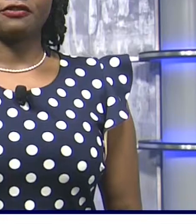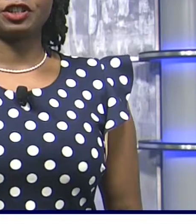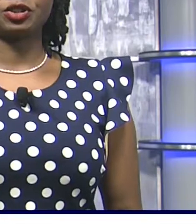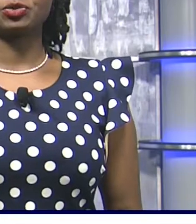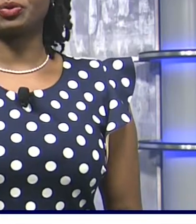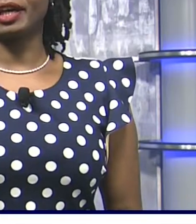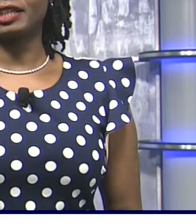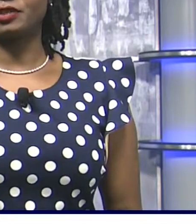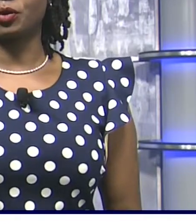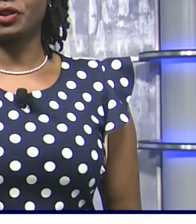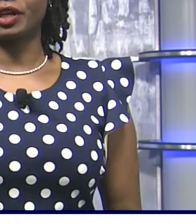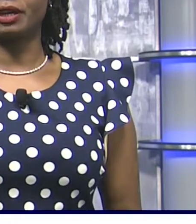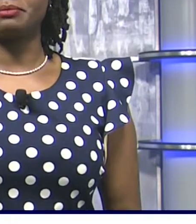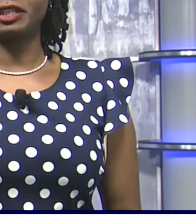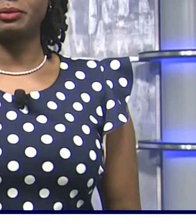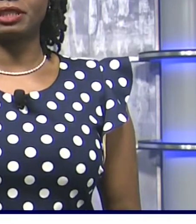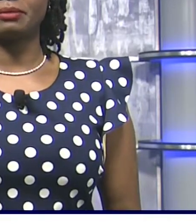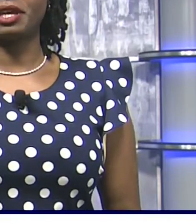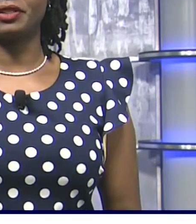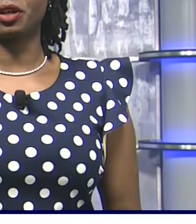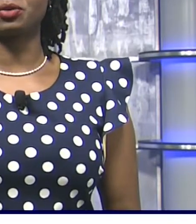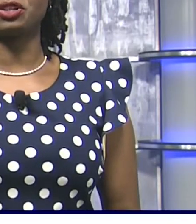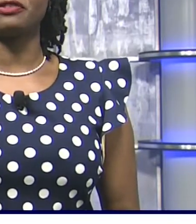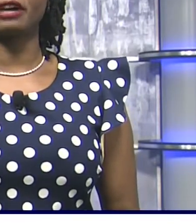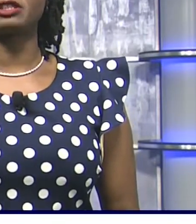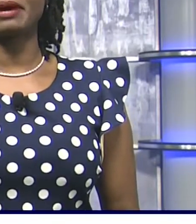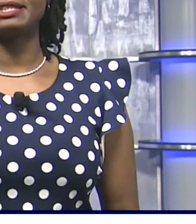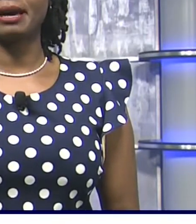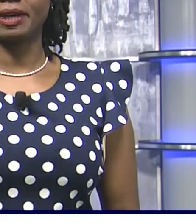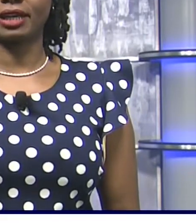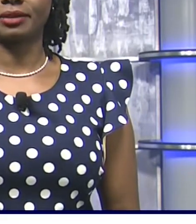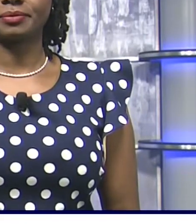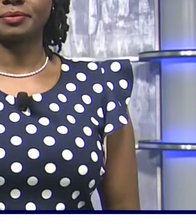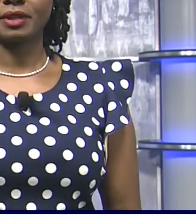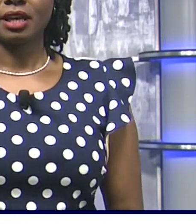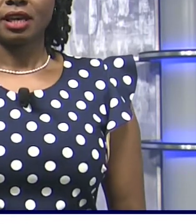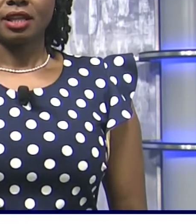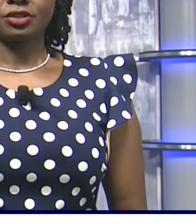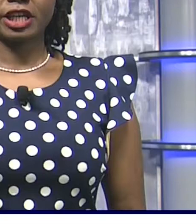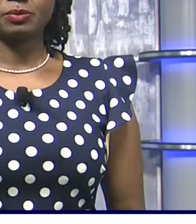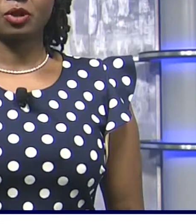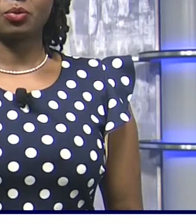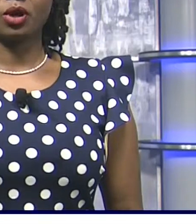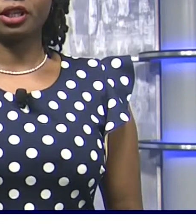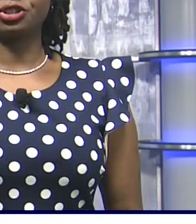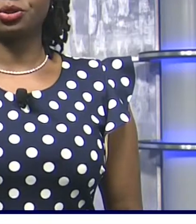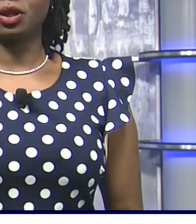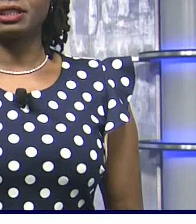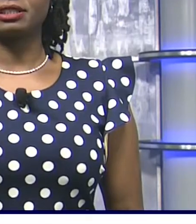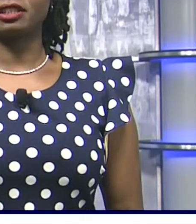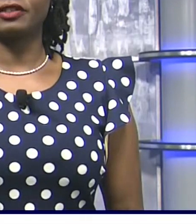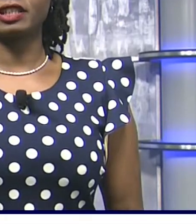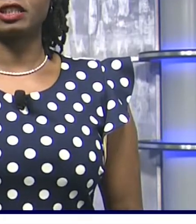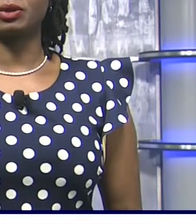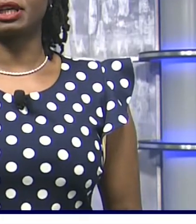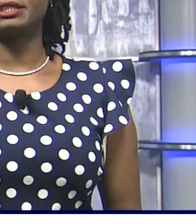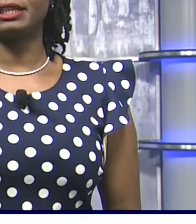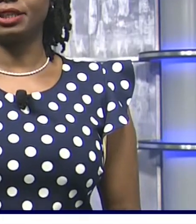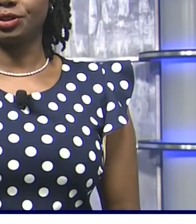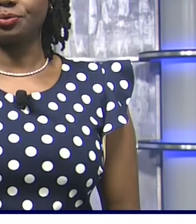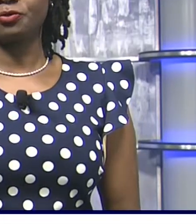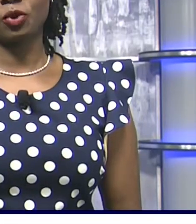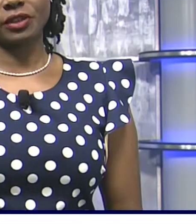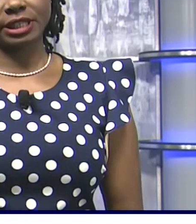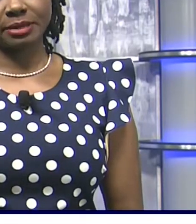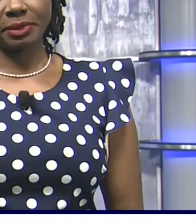healthcare officials praised for their commitment amid the coronavirus pandemic. The Transport Board assures that services will